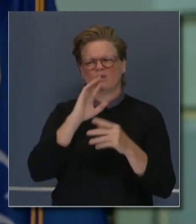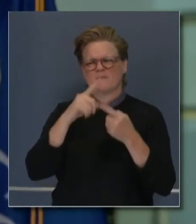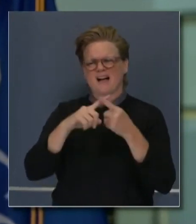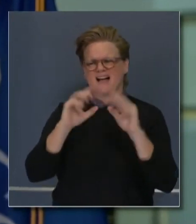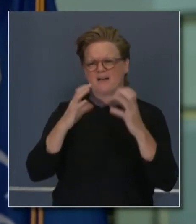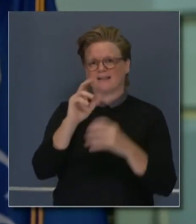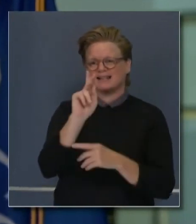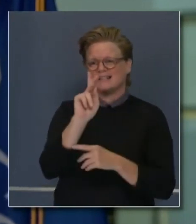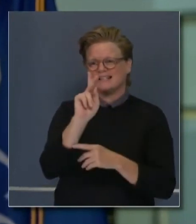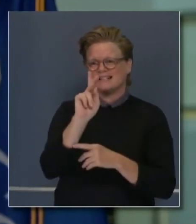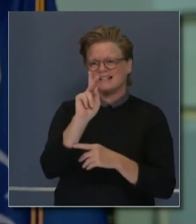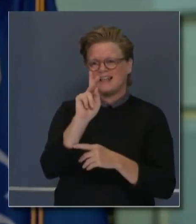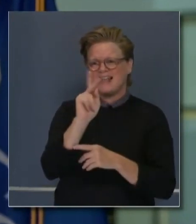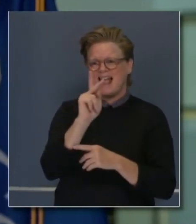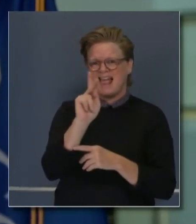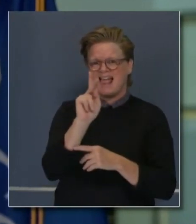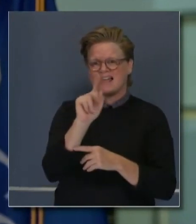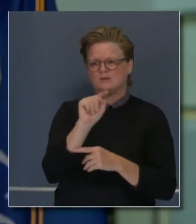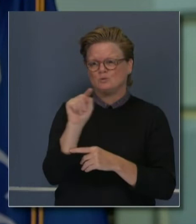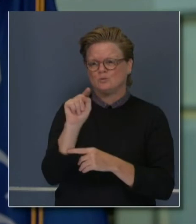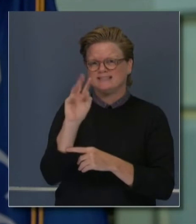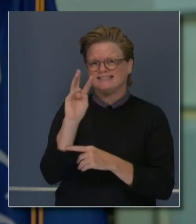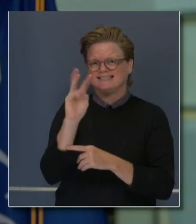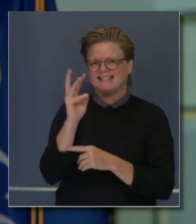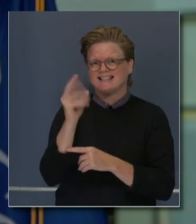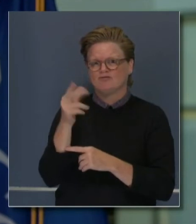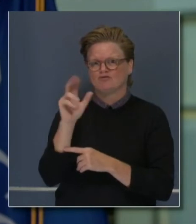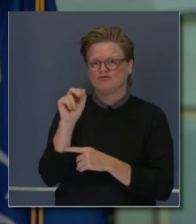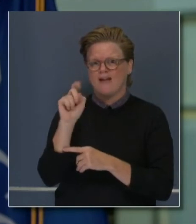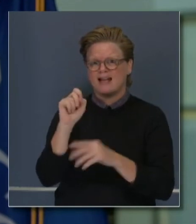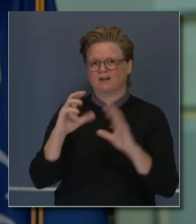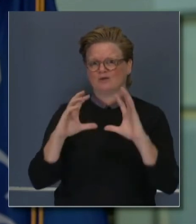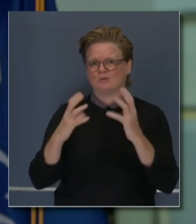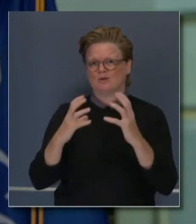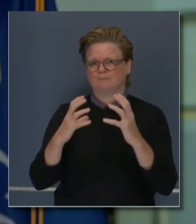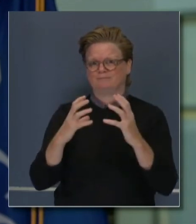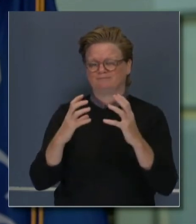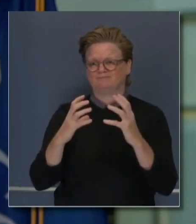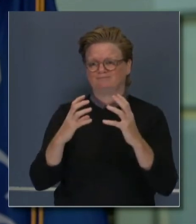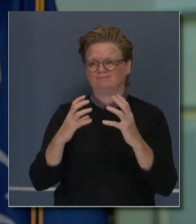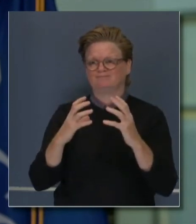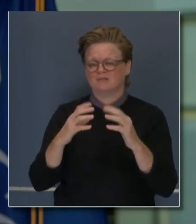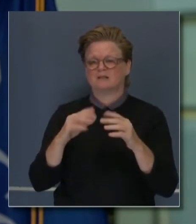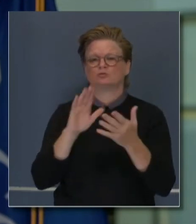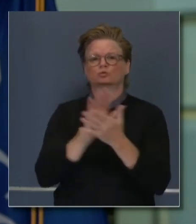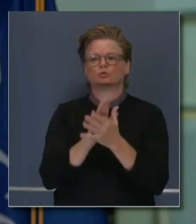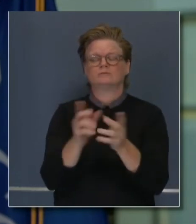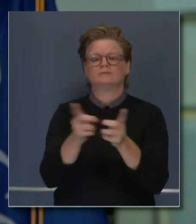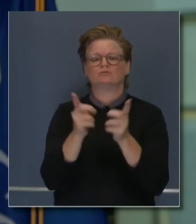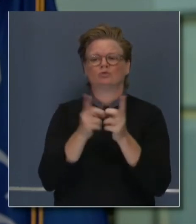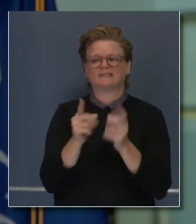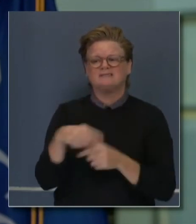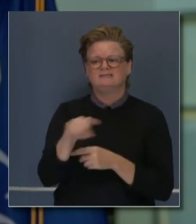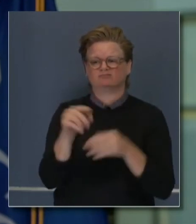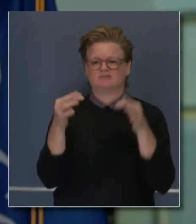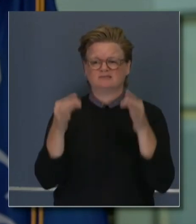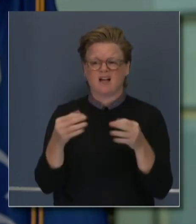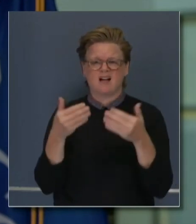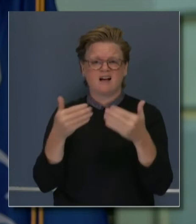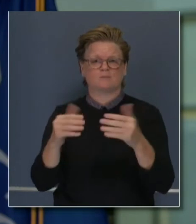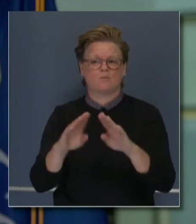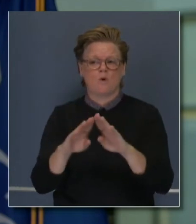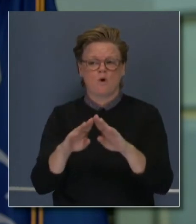Again, remember the waiver process in districts and in counties that decided to pursue it, that they could pursue it within